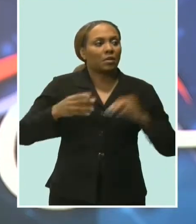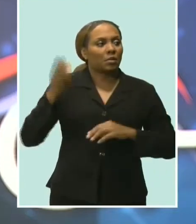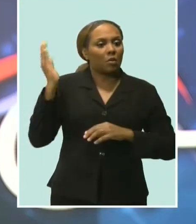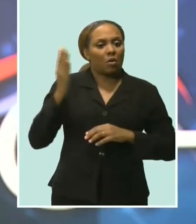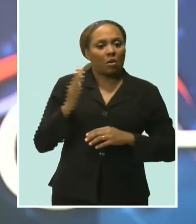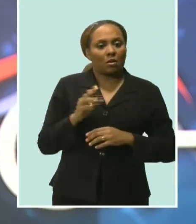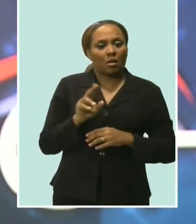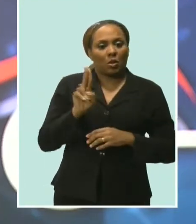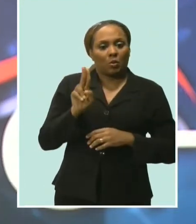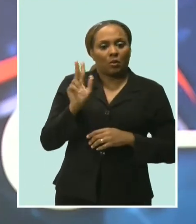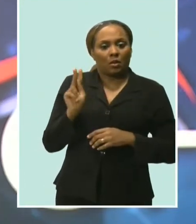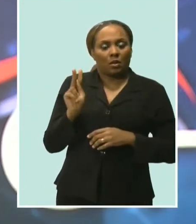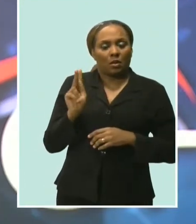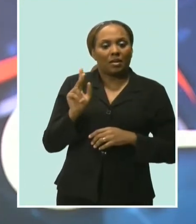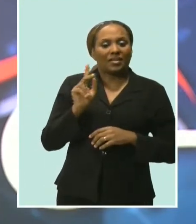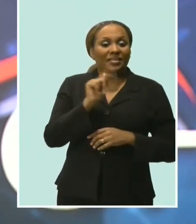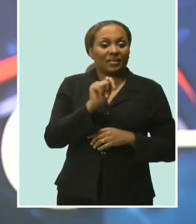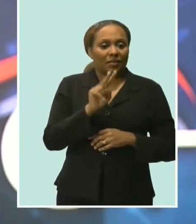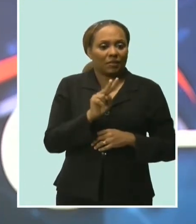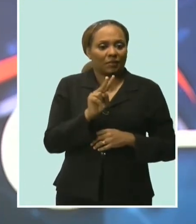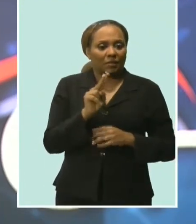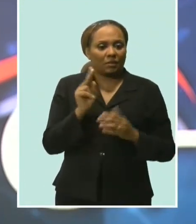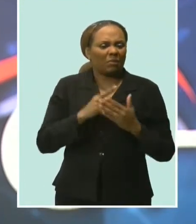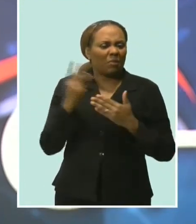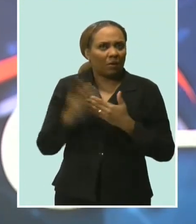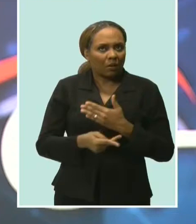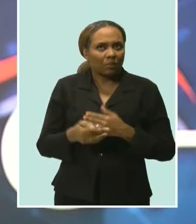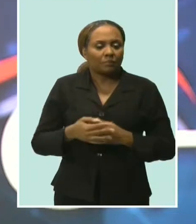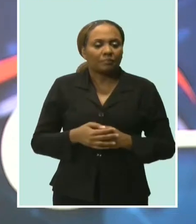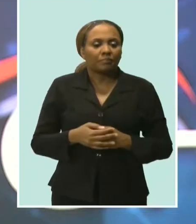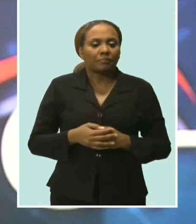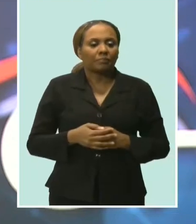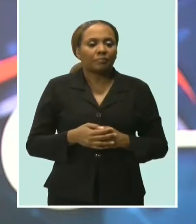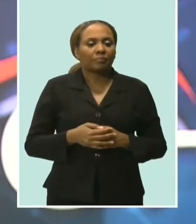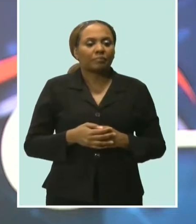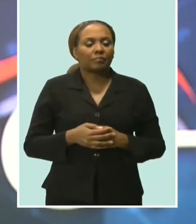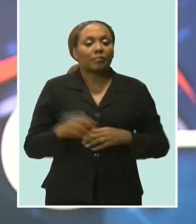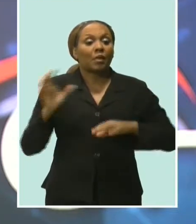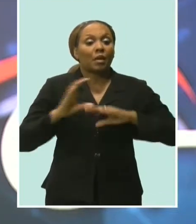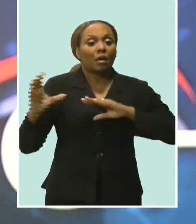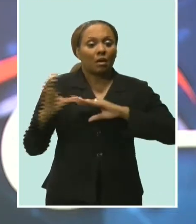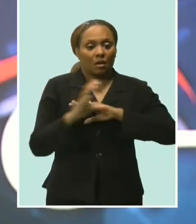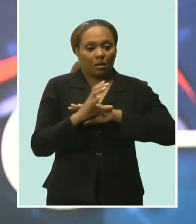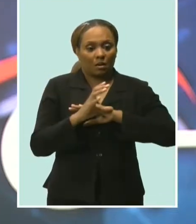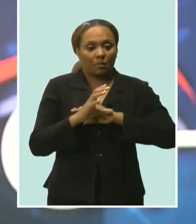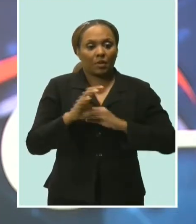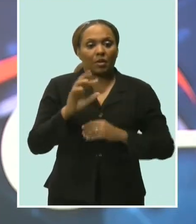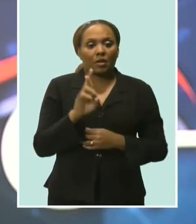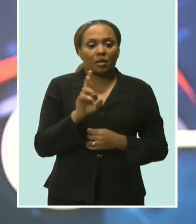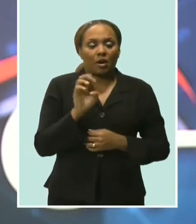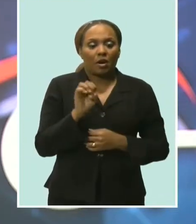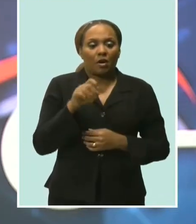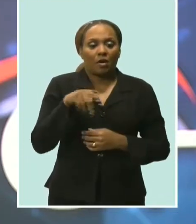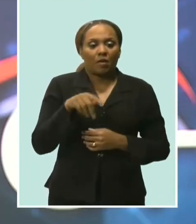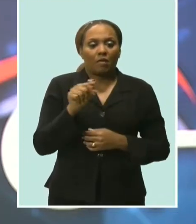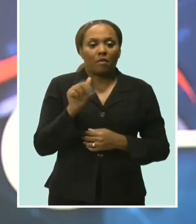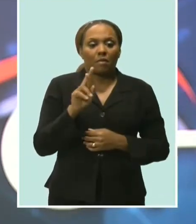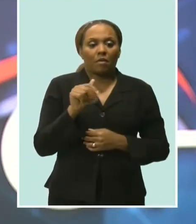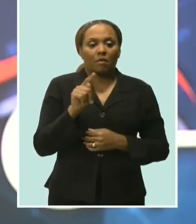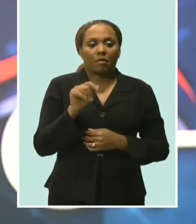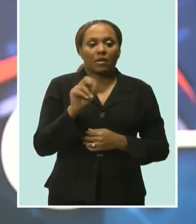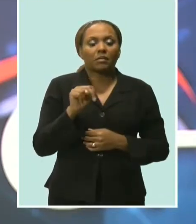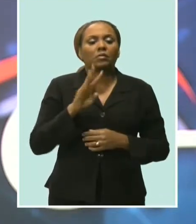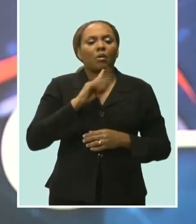UK television station today. She says the CARICOM Reparations Commission's 10-point plan focuses on what is needed going